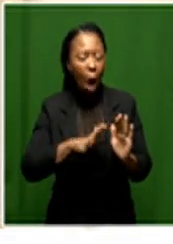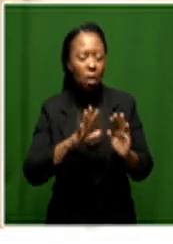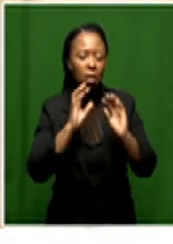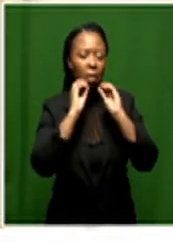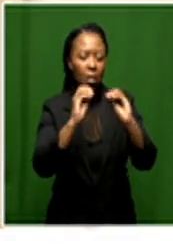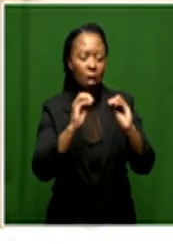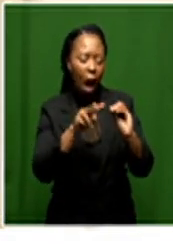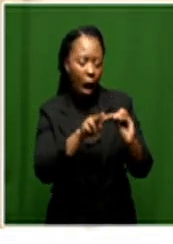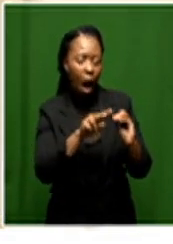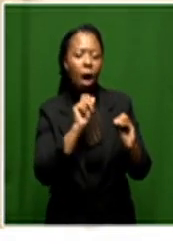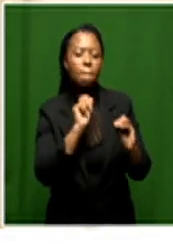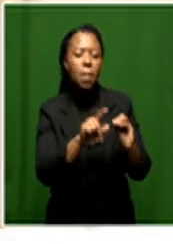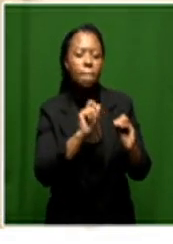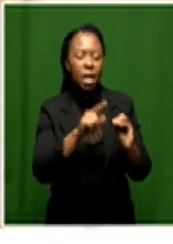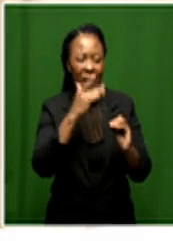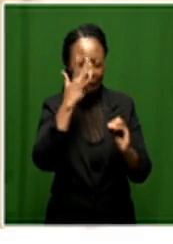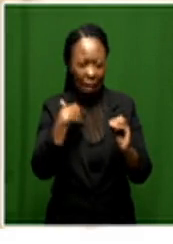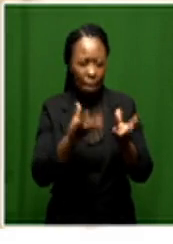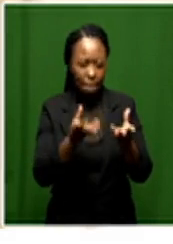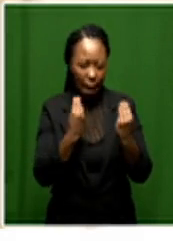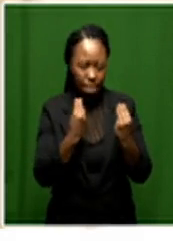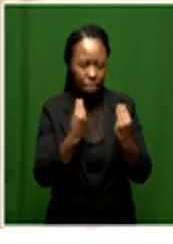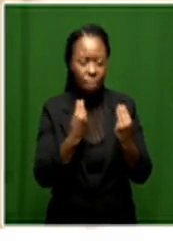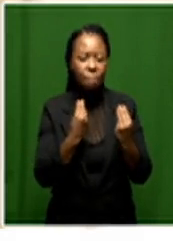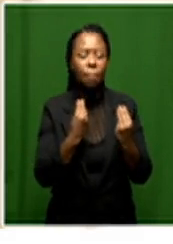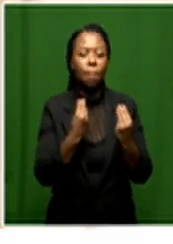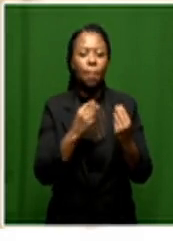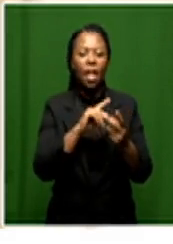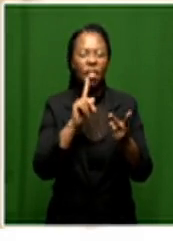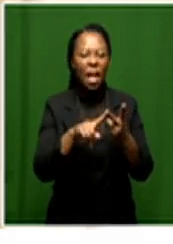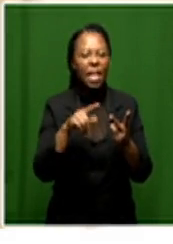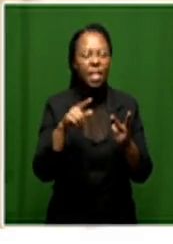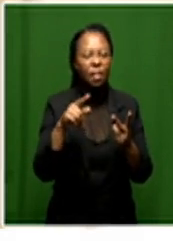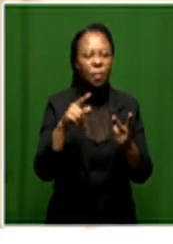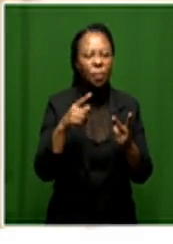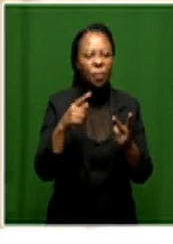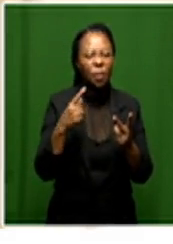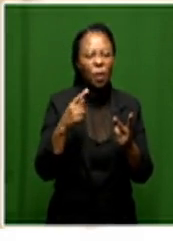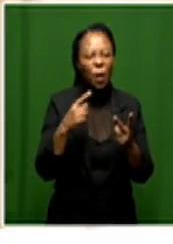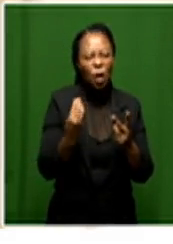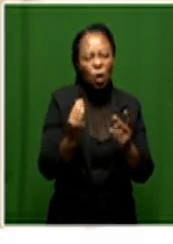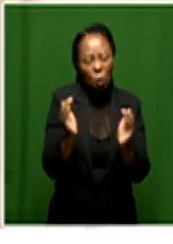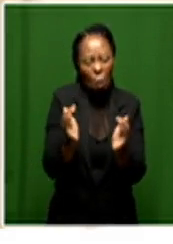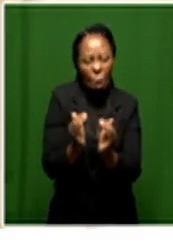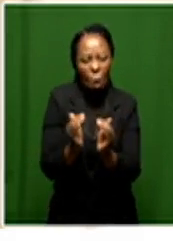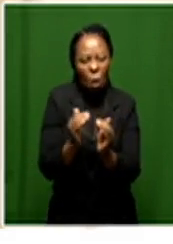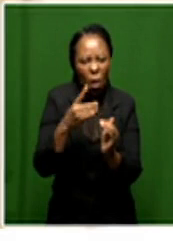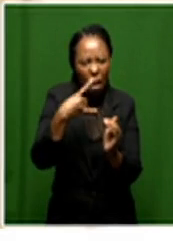first indication. There's also abortion storms, and in young animals or very old animals